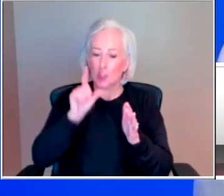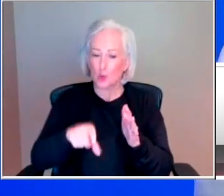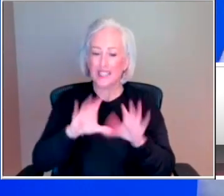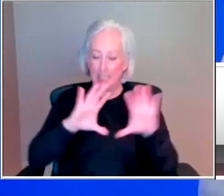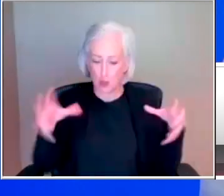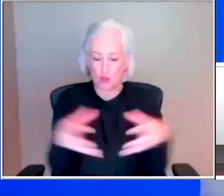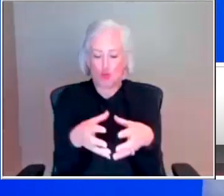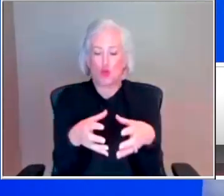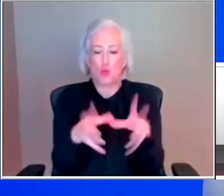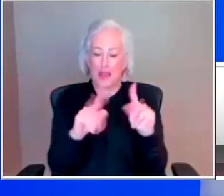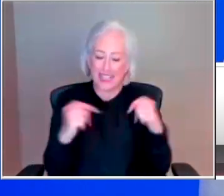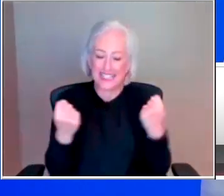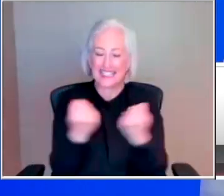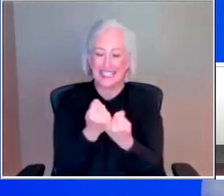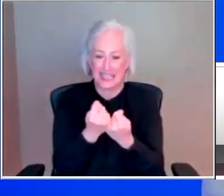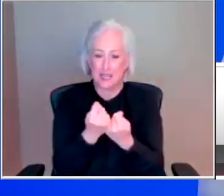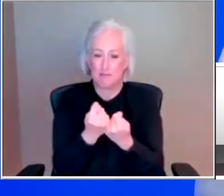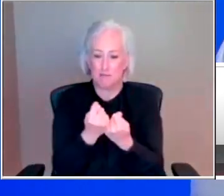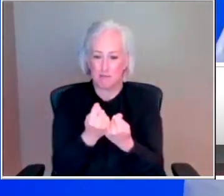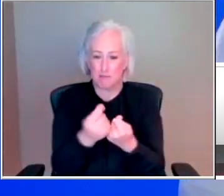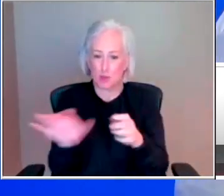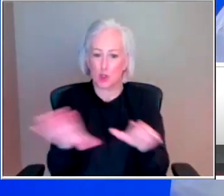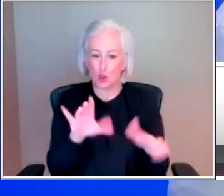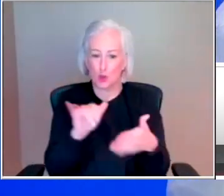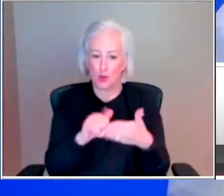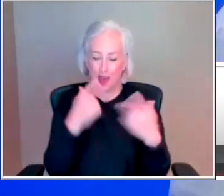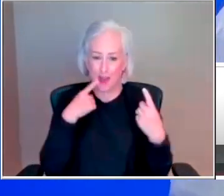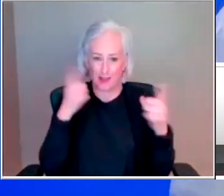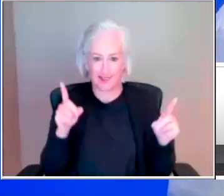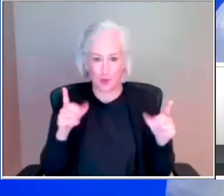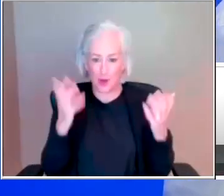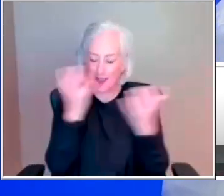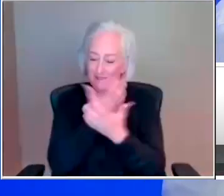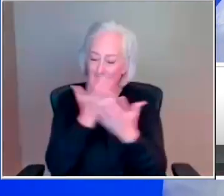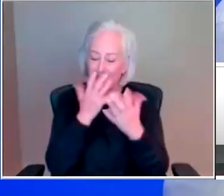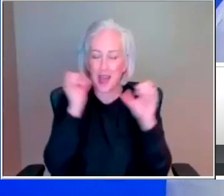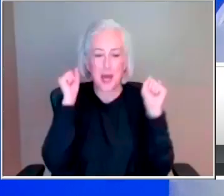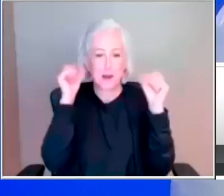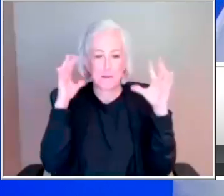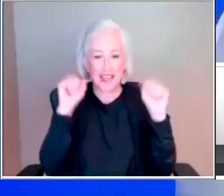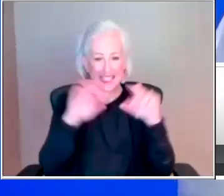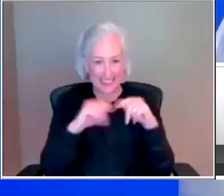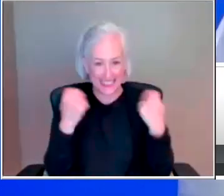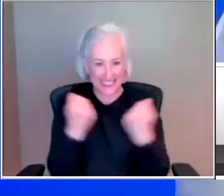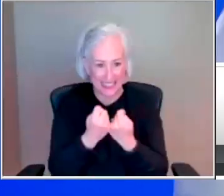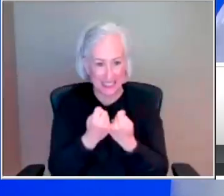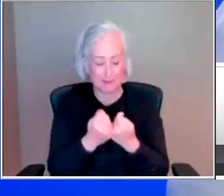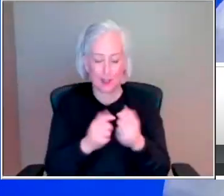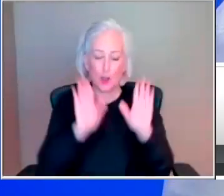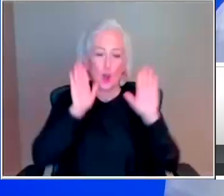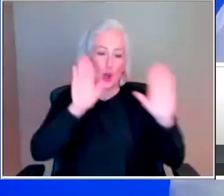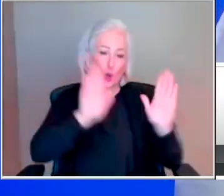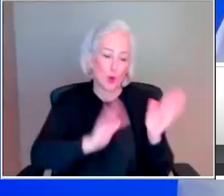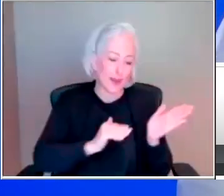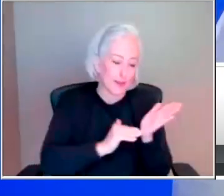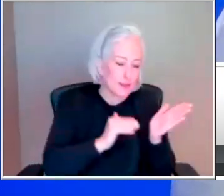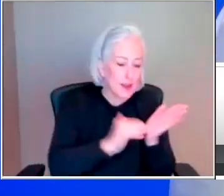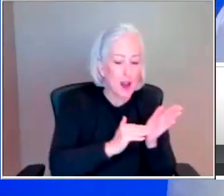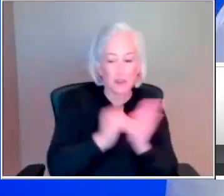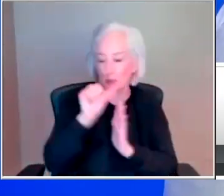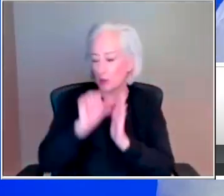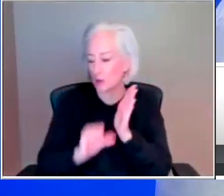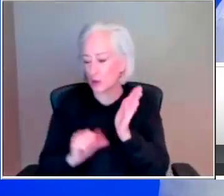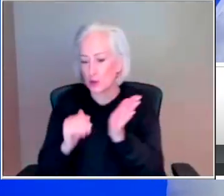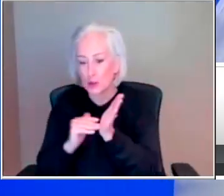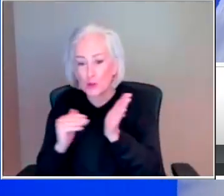We have an amazing team here in our system. We have awesome physicians, we have awesome surgeons,